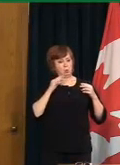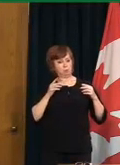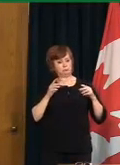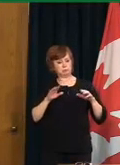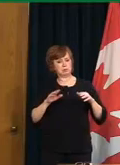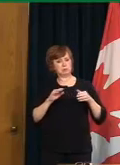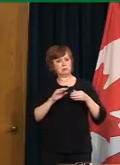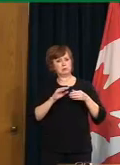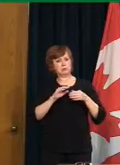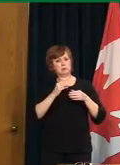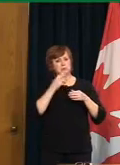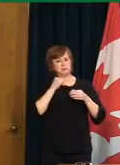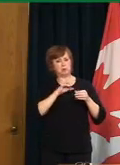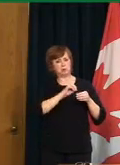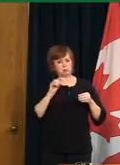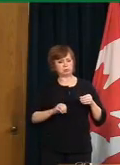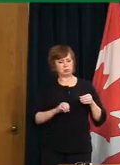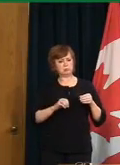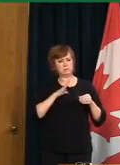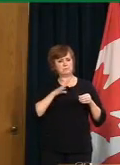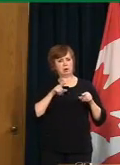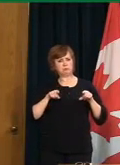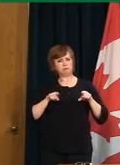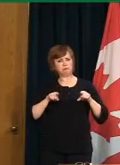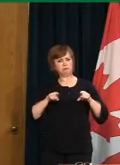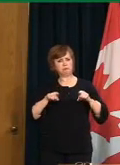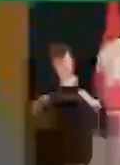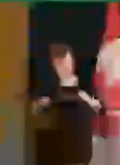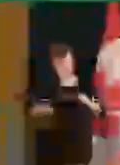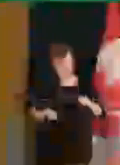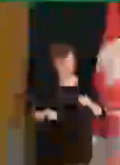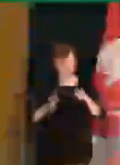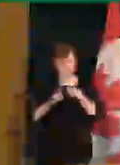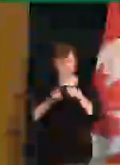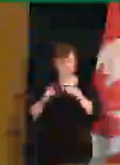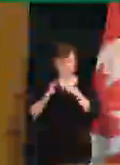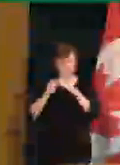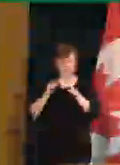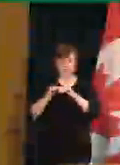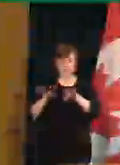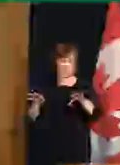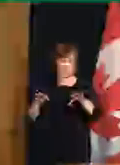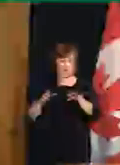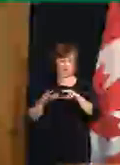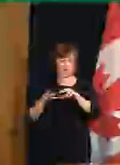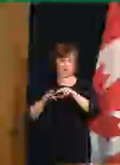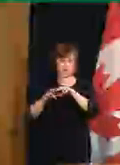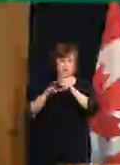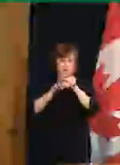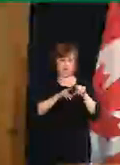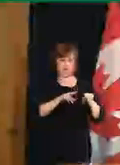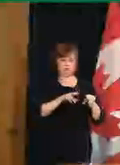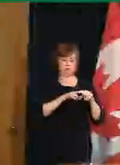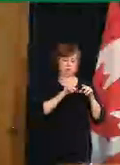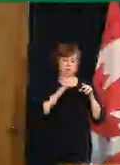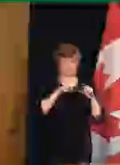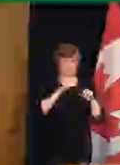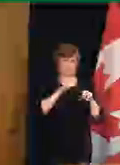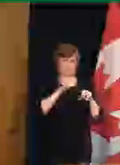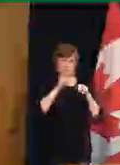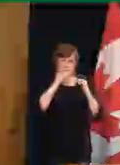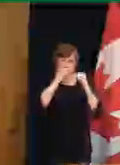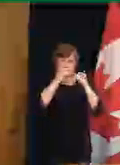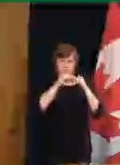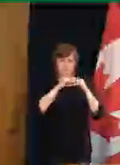care facility. So again, when community transmission goes up, unfortunately, some restrictions do have to be put in place.